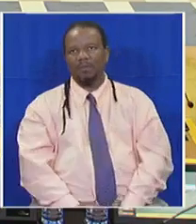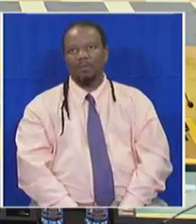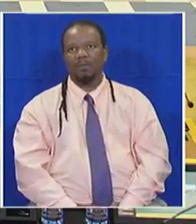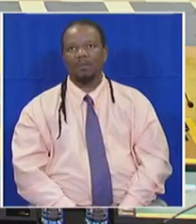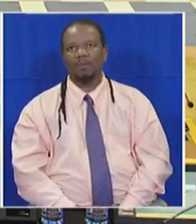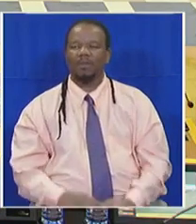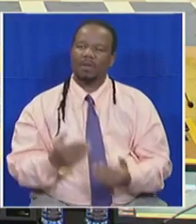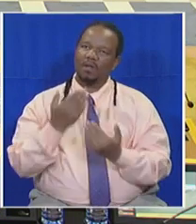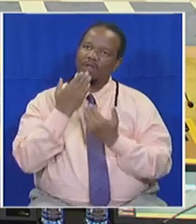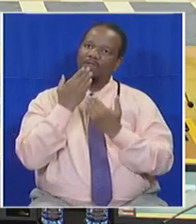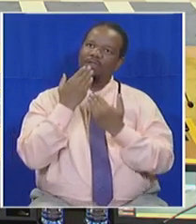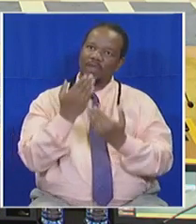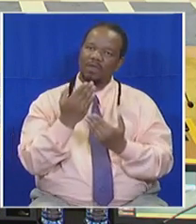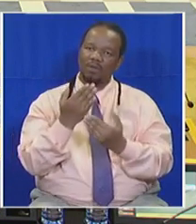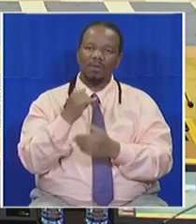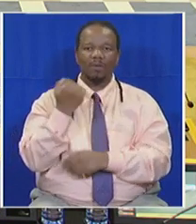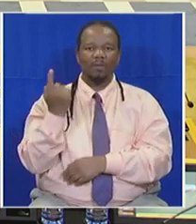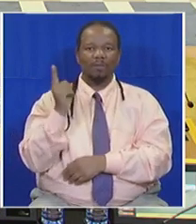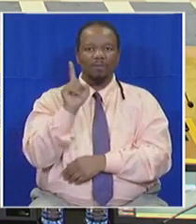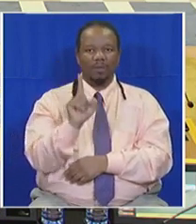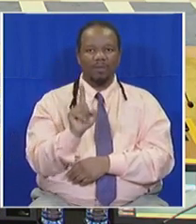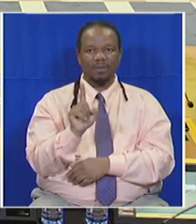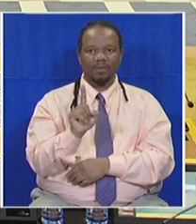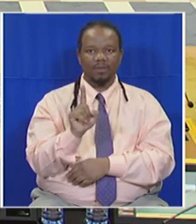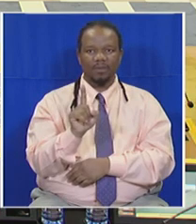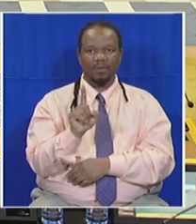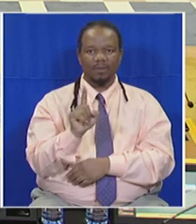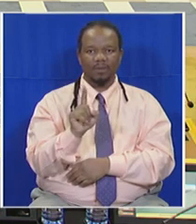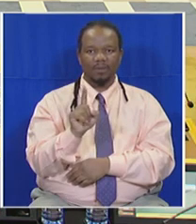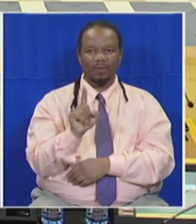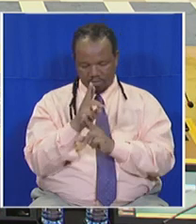Now, thank you very much. The next speaker is Honorable Groenewald.